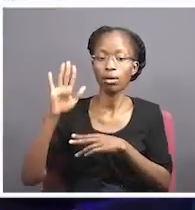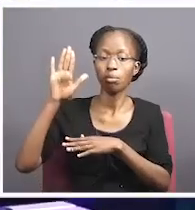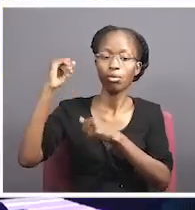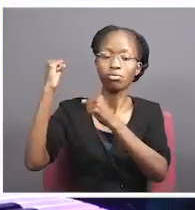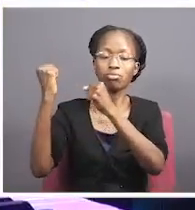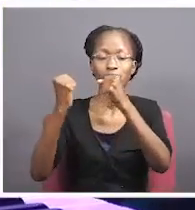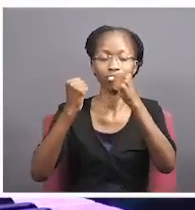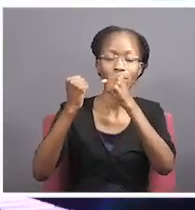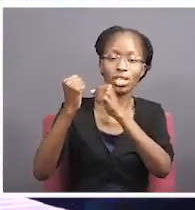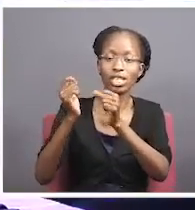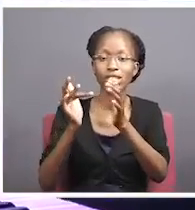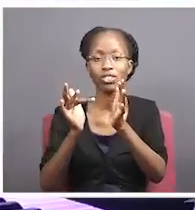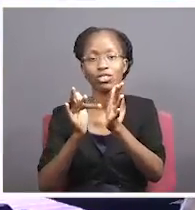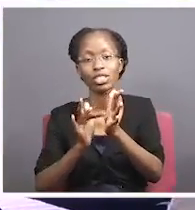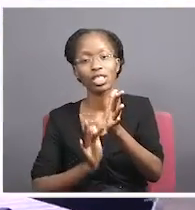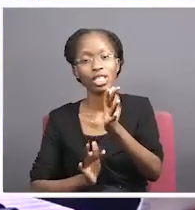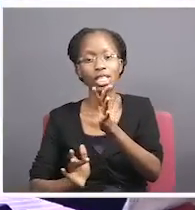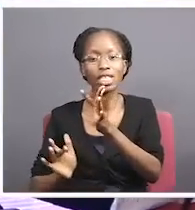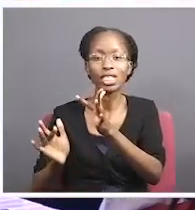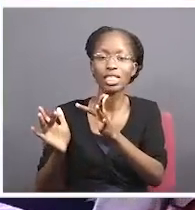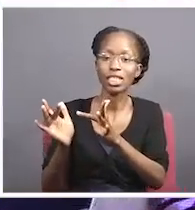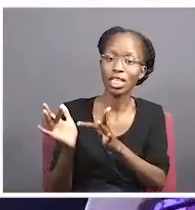Your name is a strong tower,